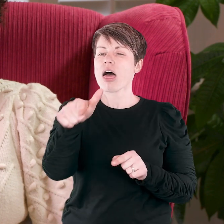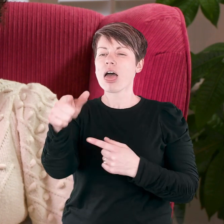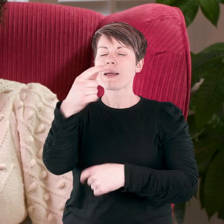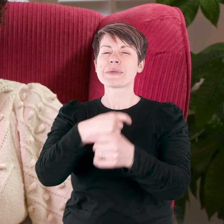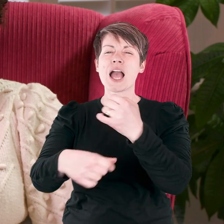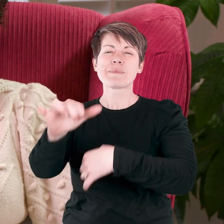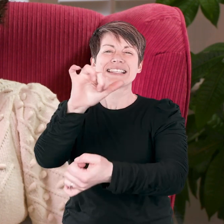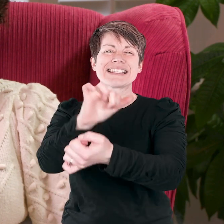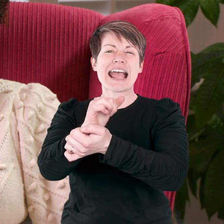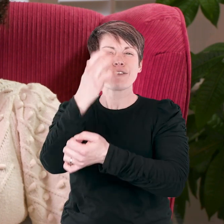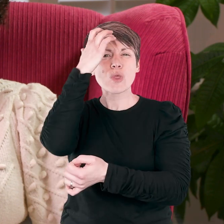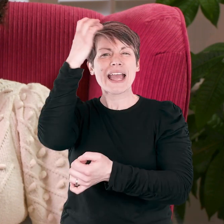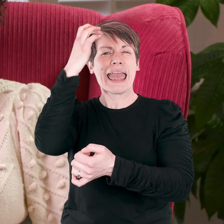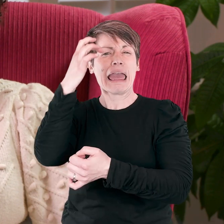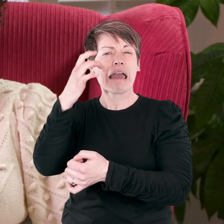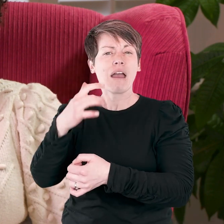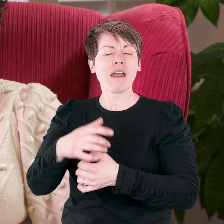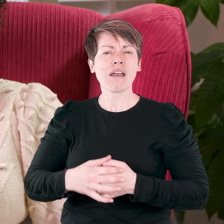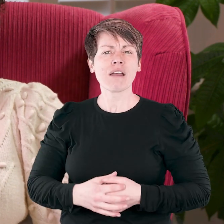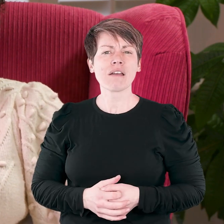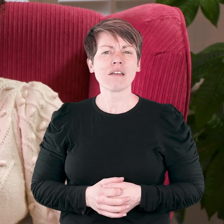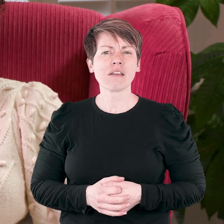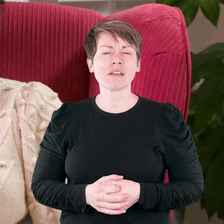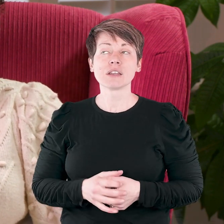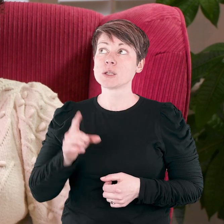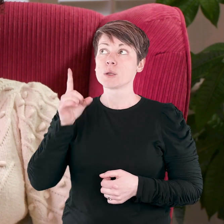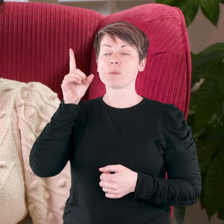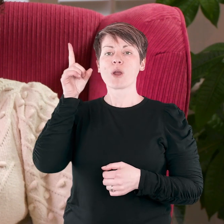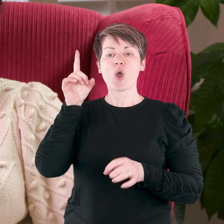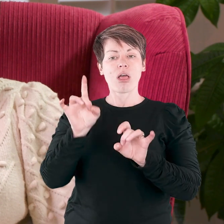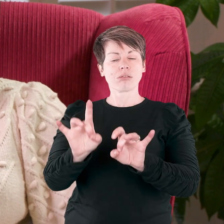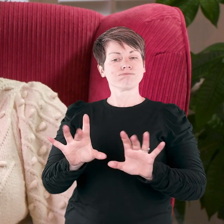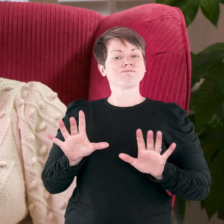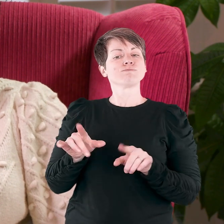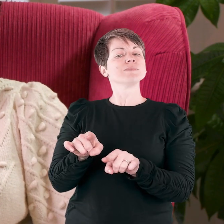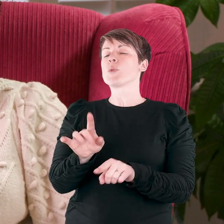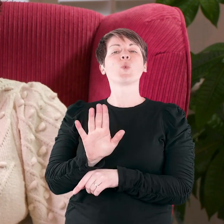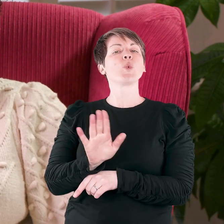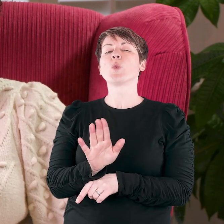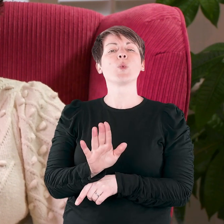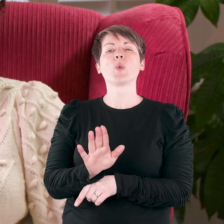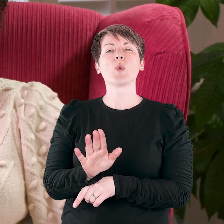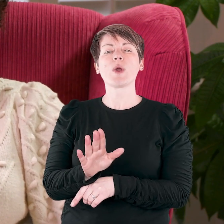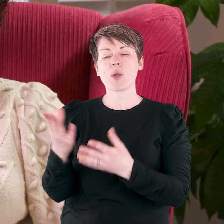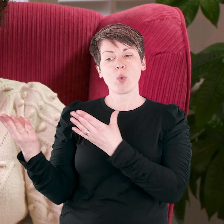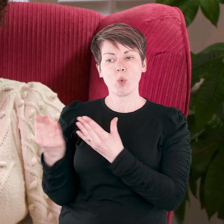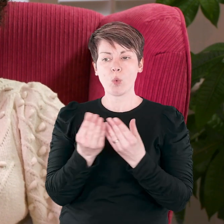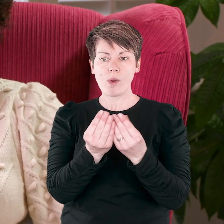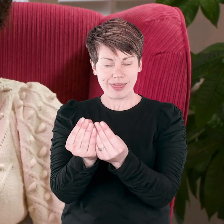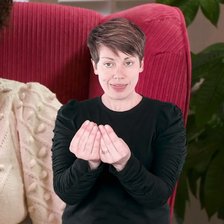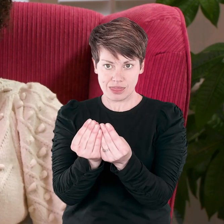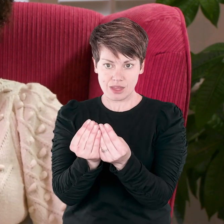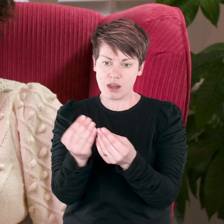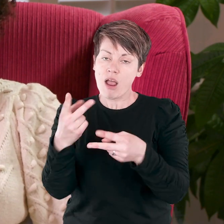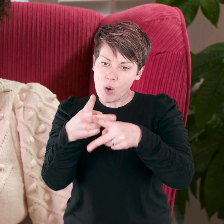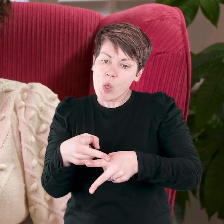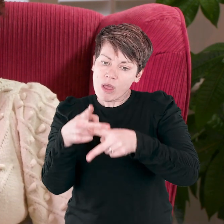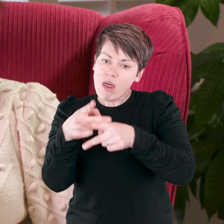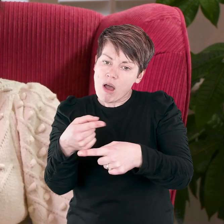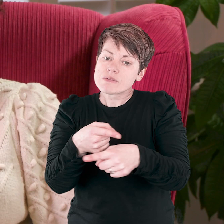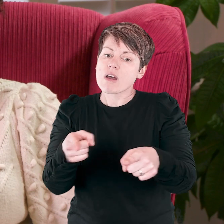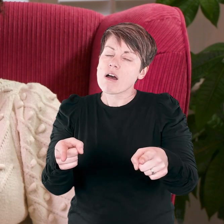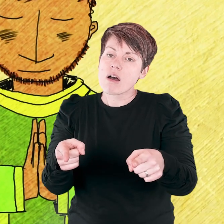were slaves of the king of Babylon. But God had not left his people. He was with them and he was